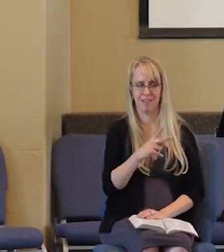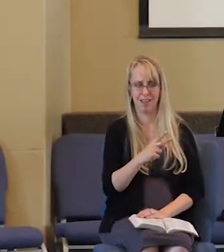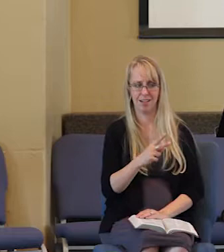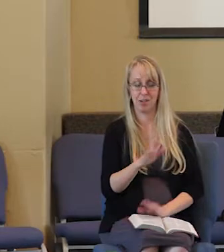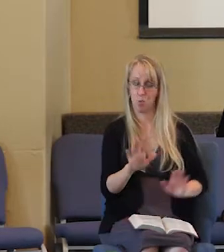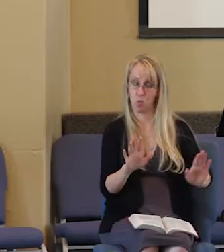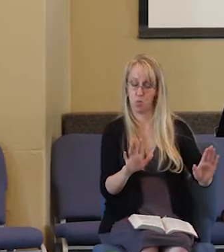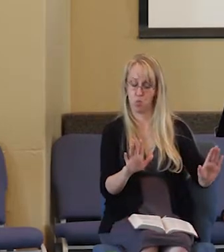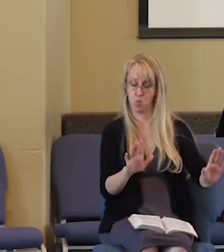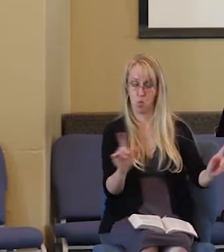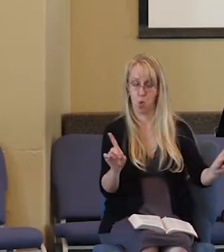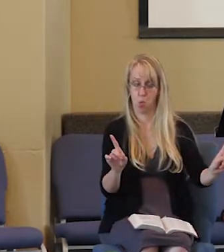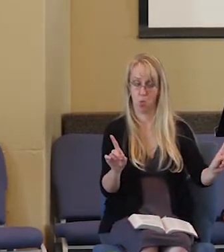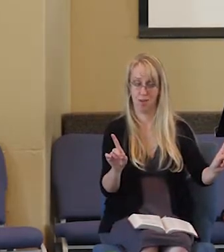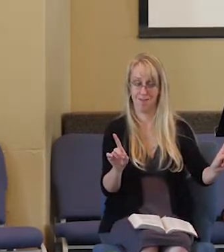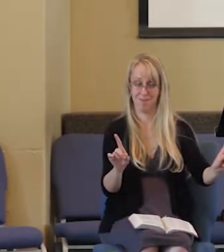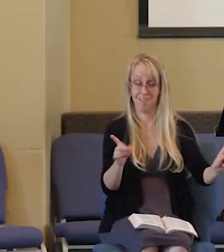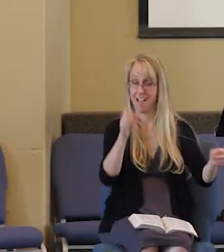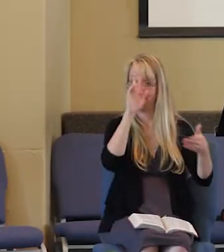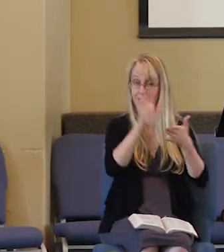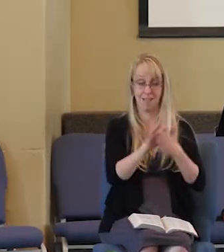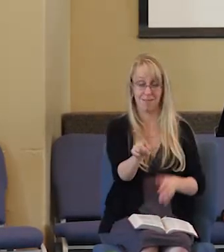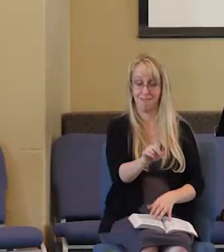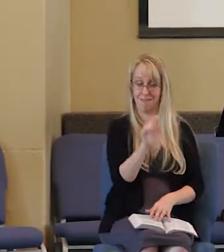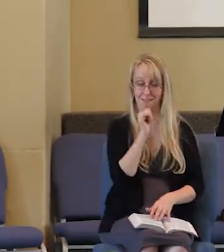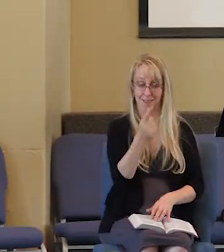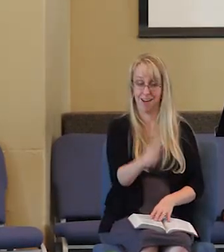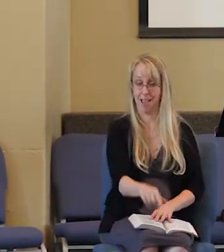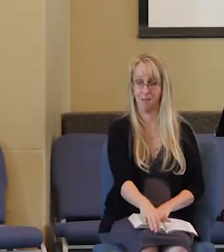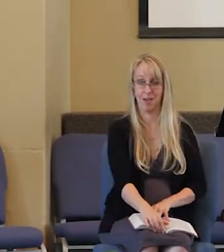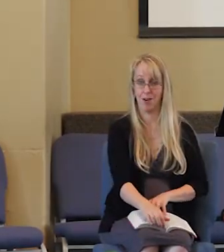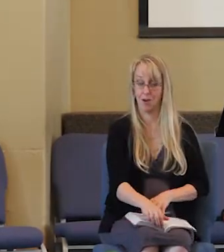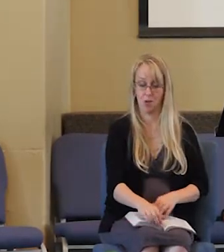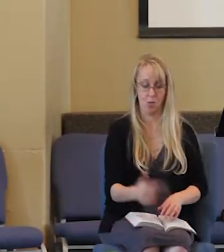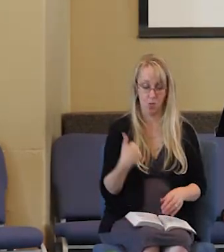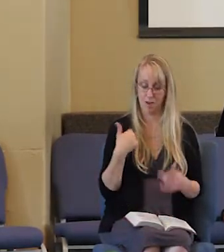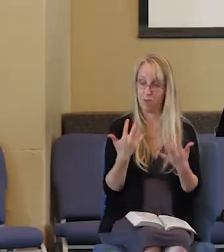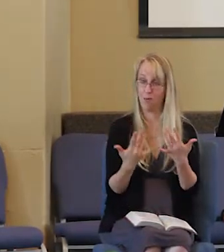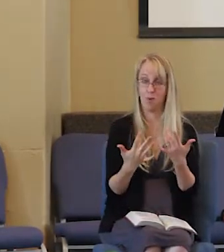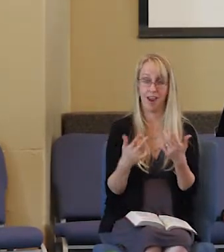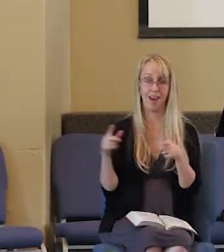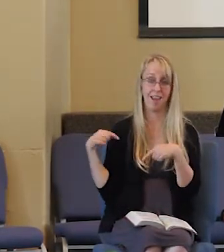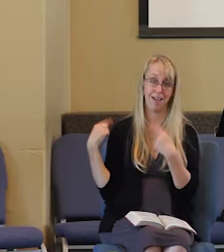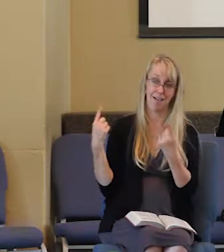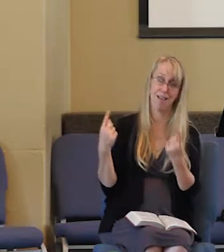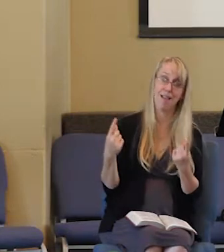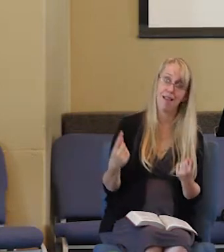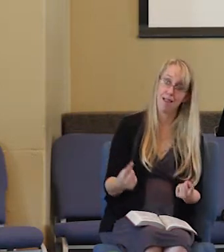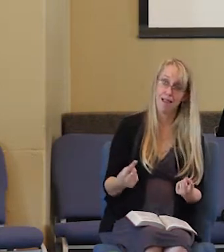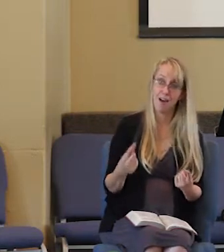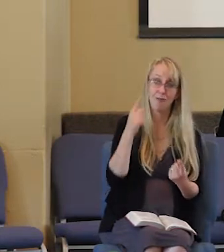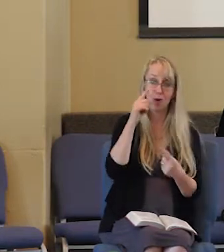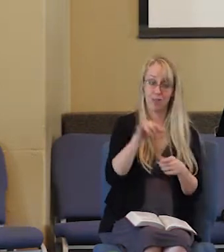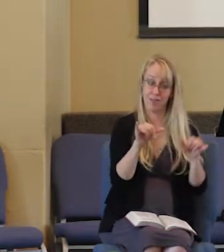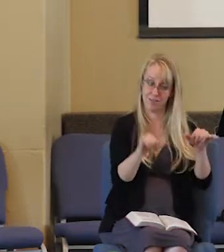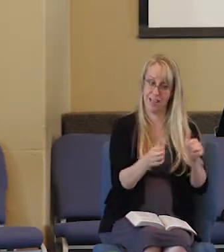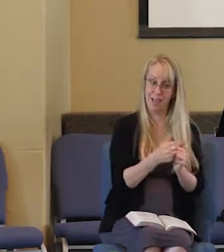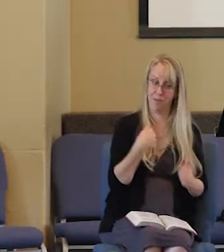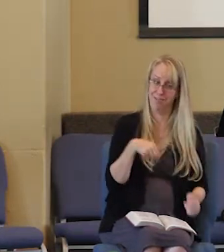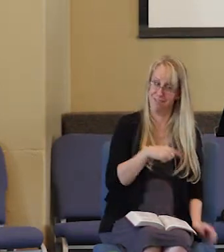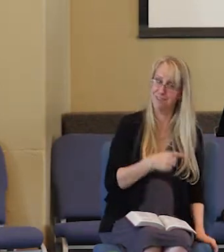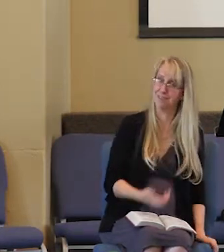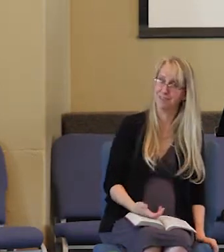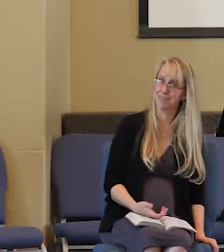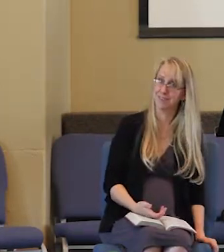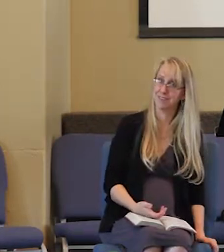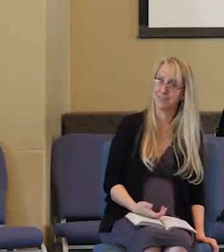And Elkanah said, no way, lady, I'm the husband. This ain't going to happen. We've been waiting way too long for this. He's staying